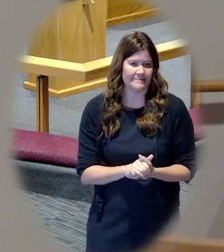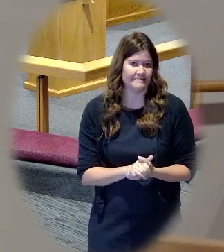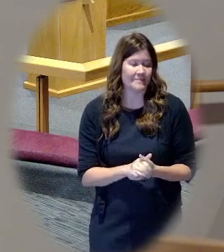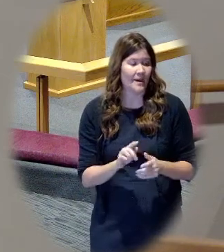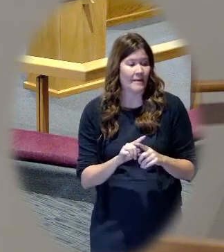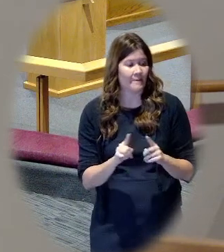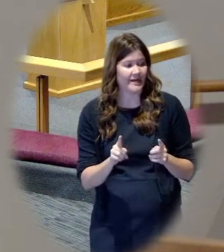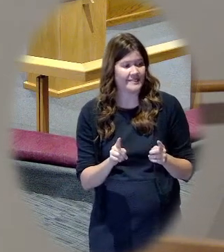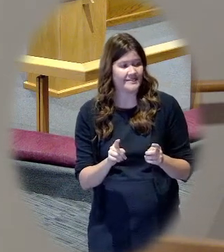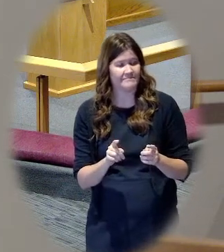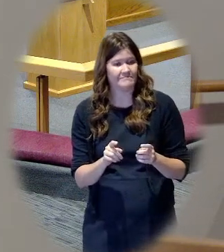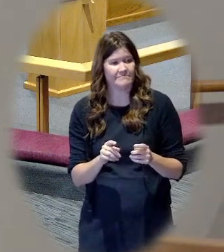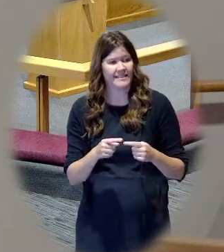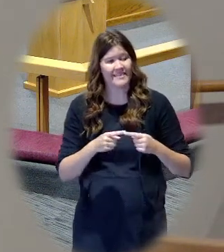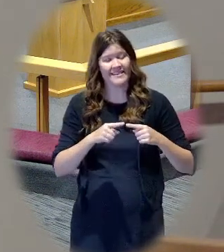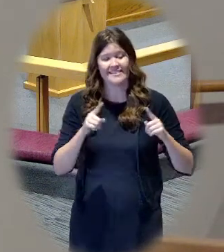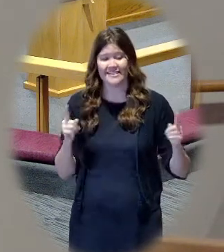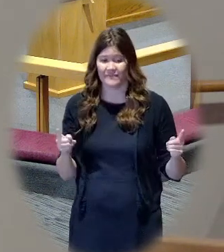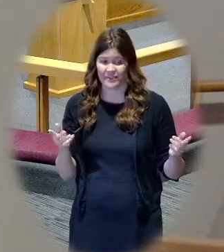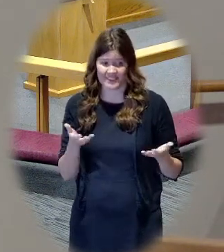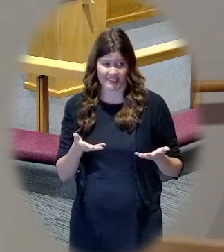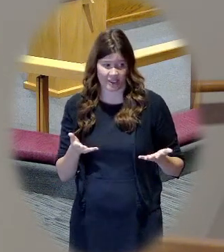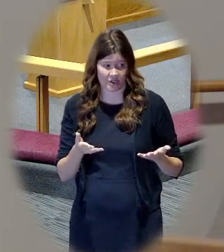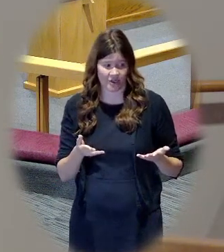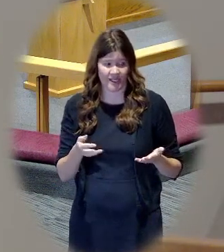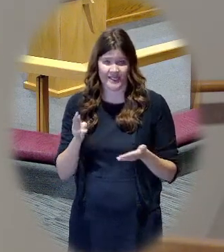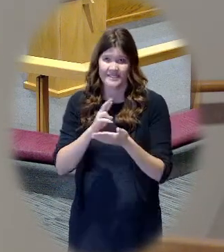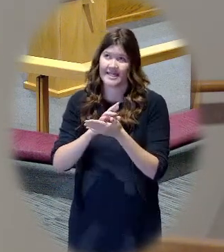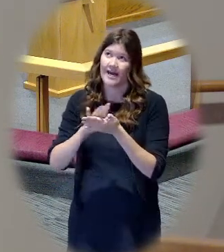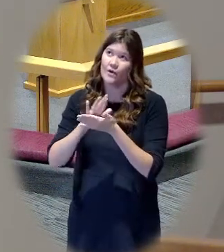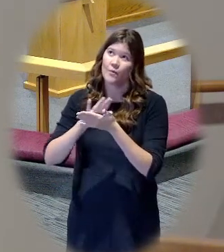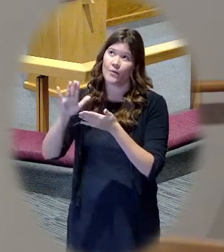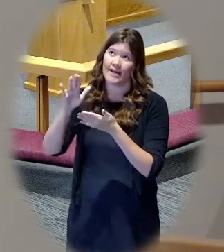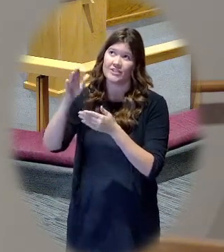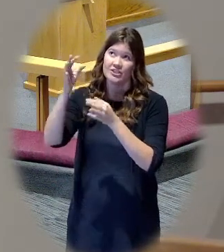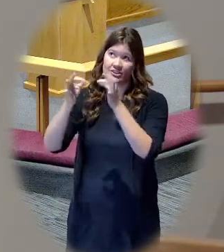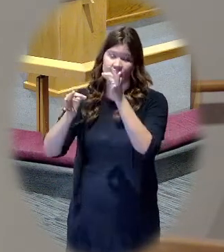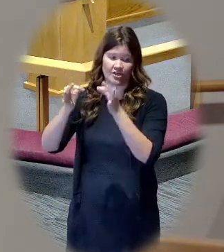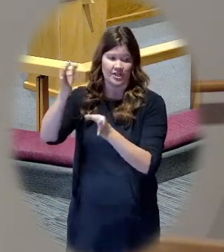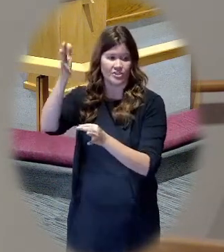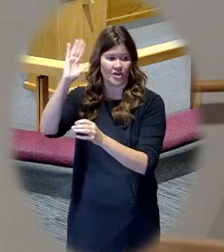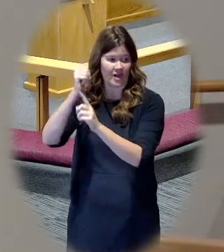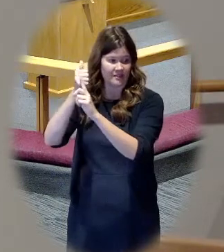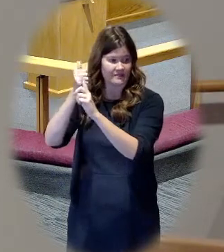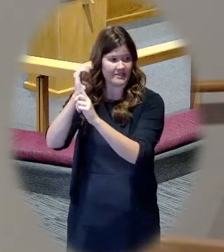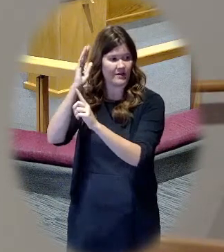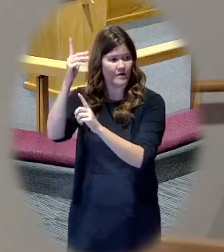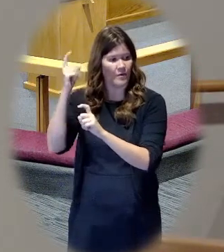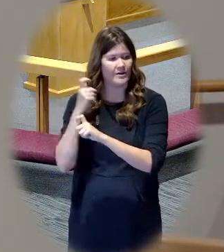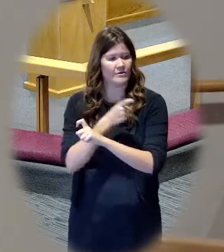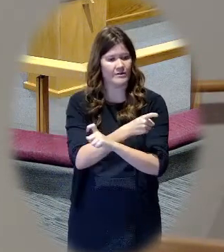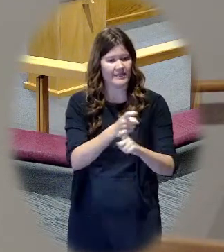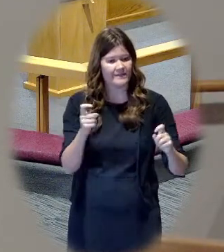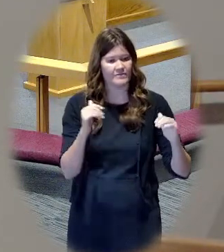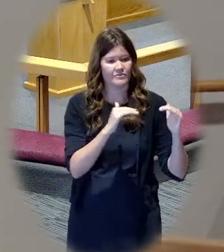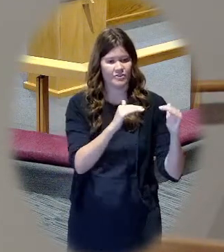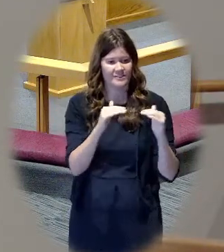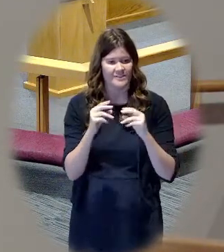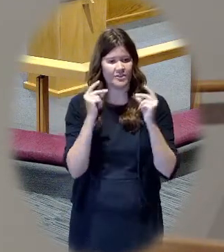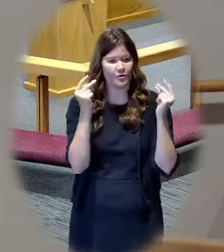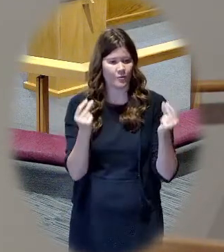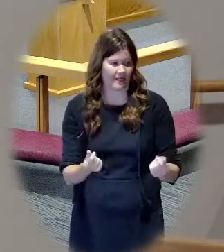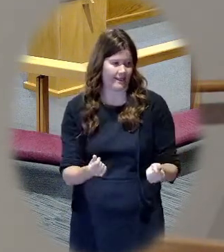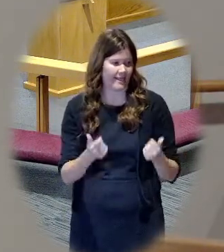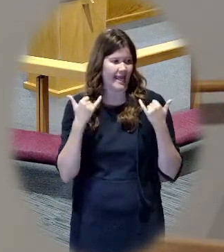But the contrast here is that the righteous judge, God himself, will deliver justification quickly.